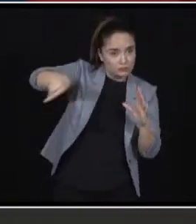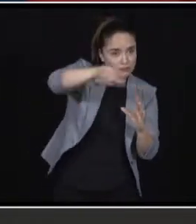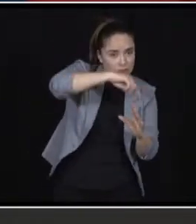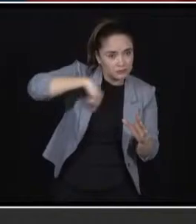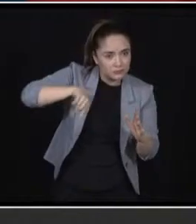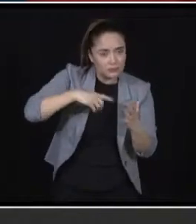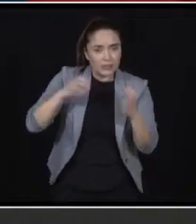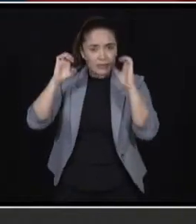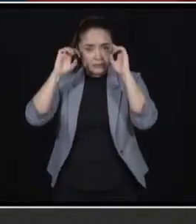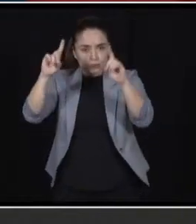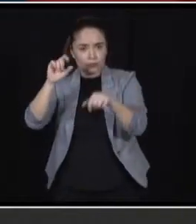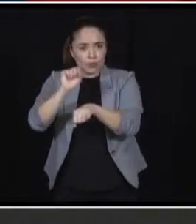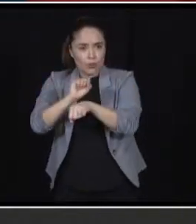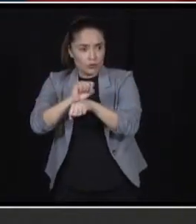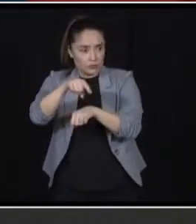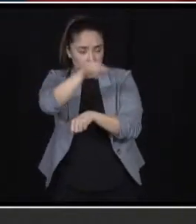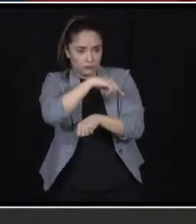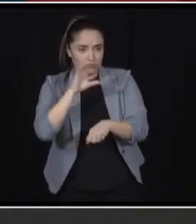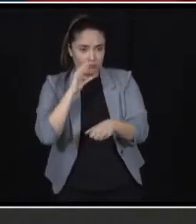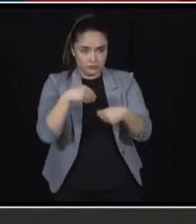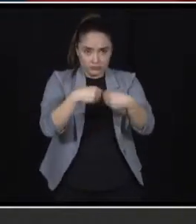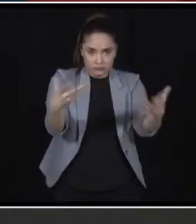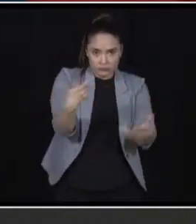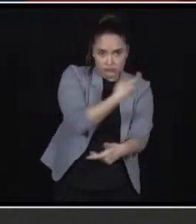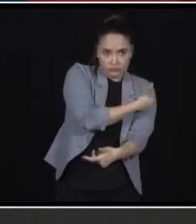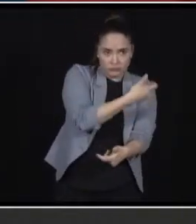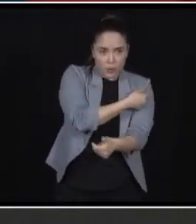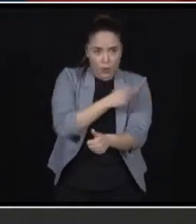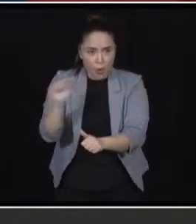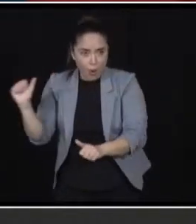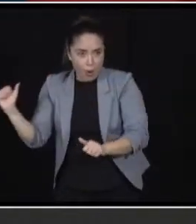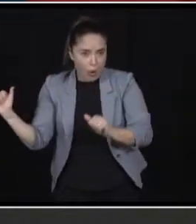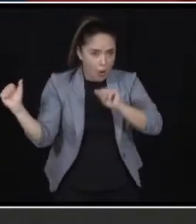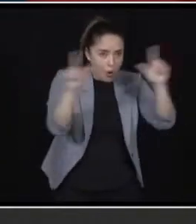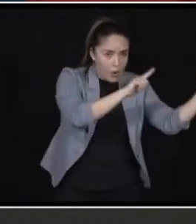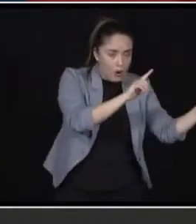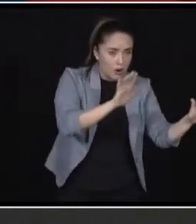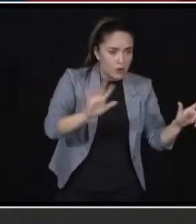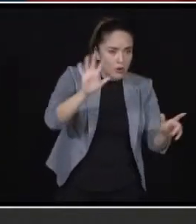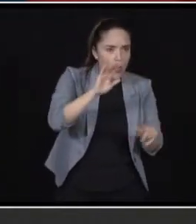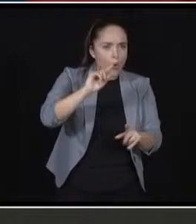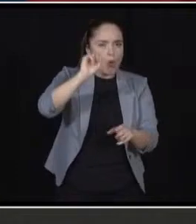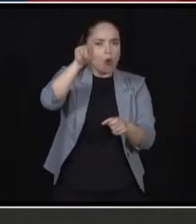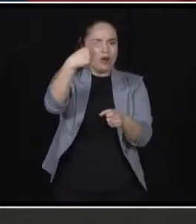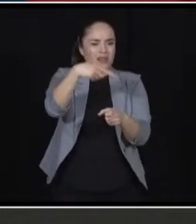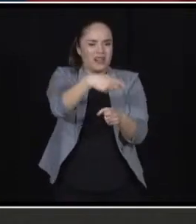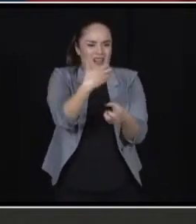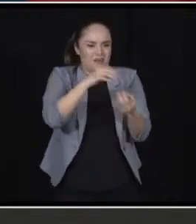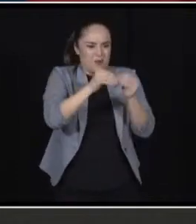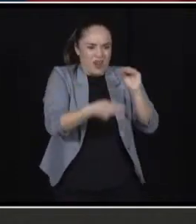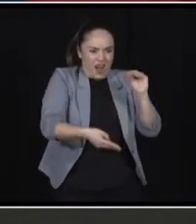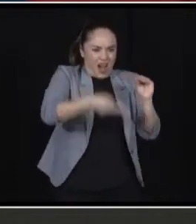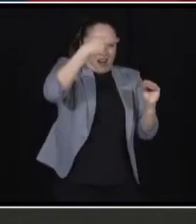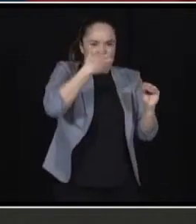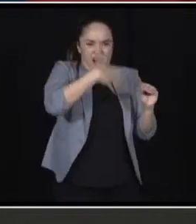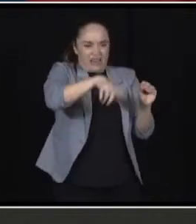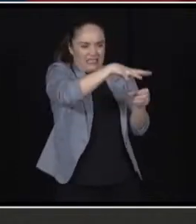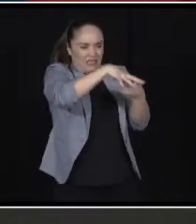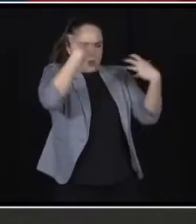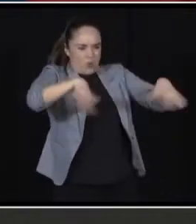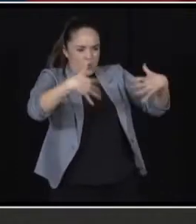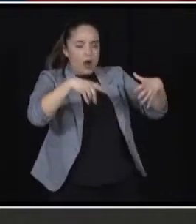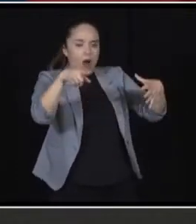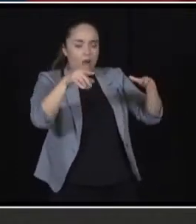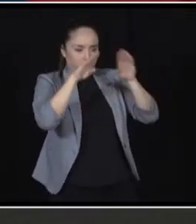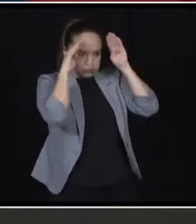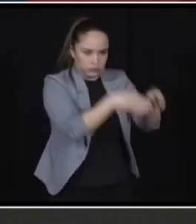just in those hotspot regions in the next little while since schools are shut down? The government has immunized 3.2